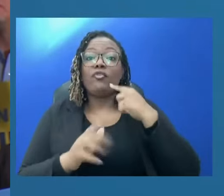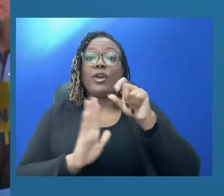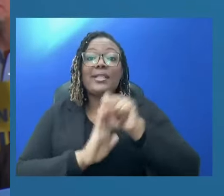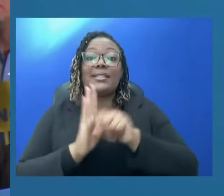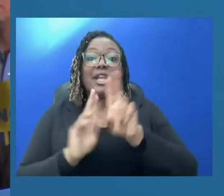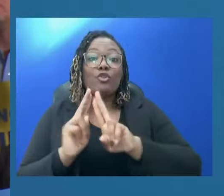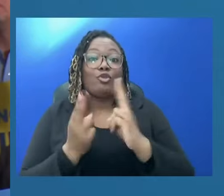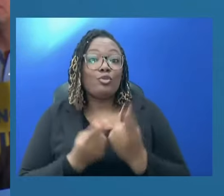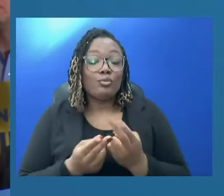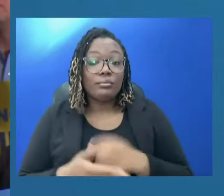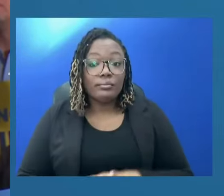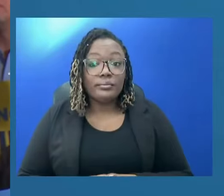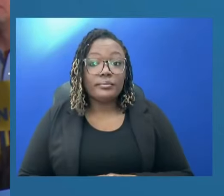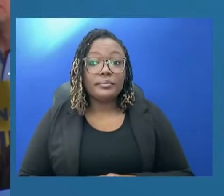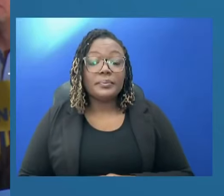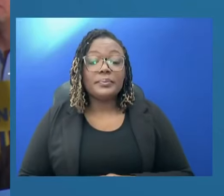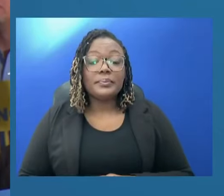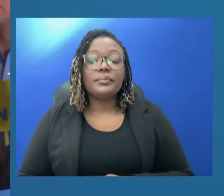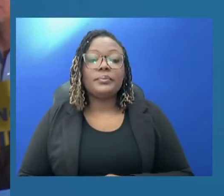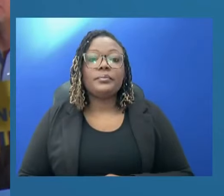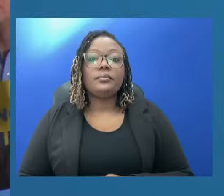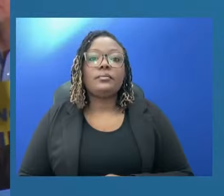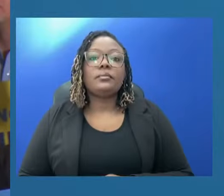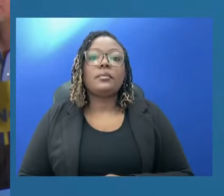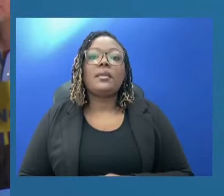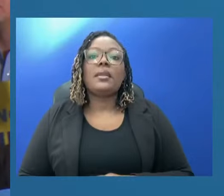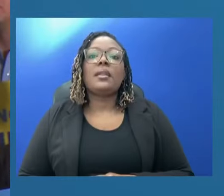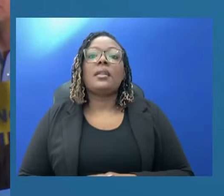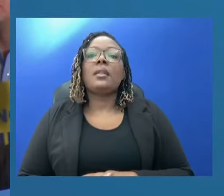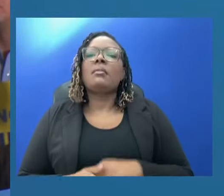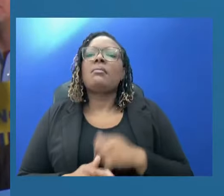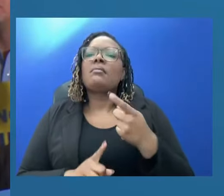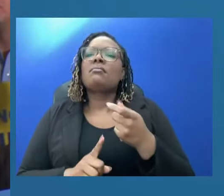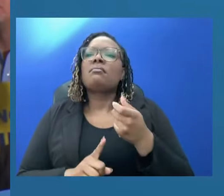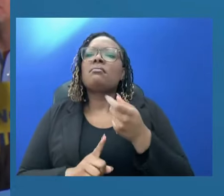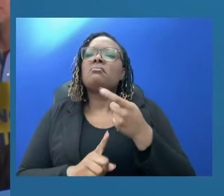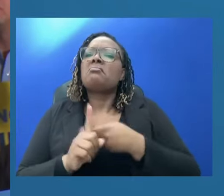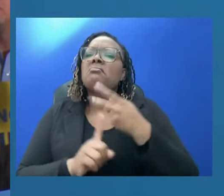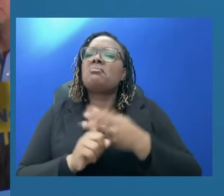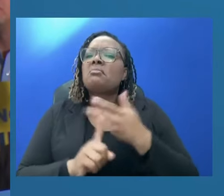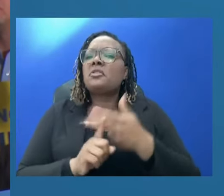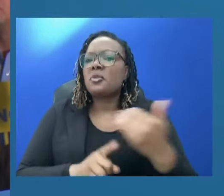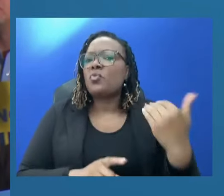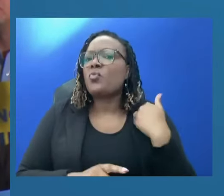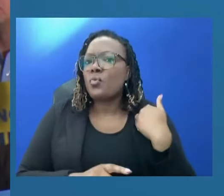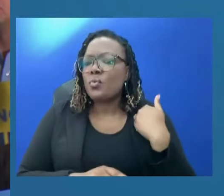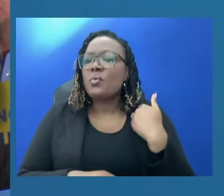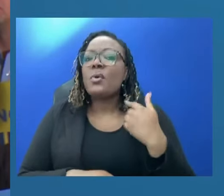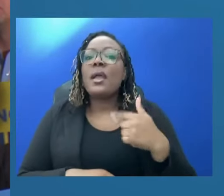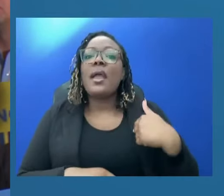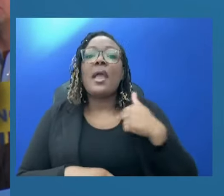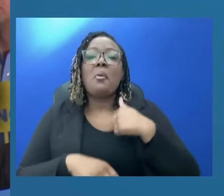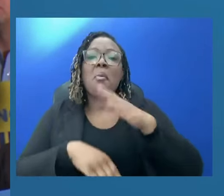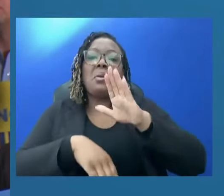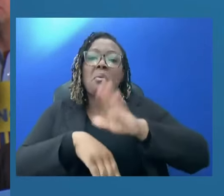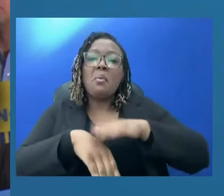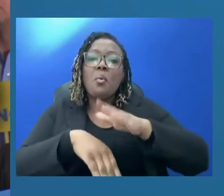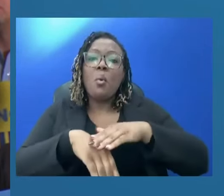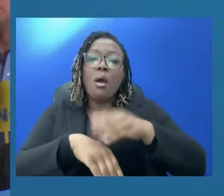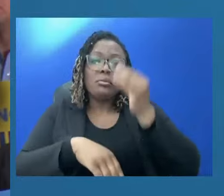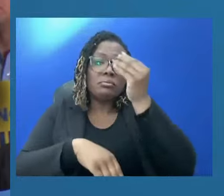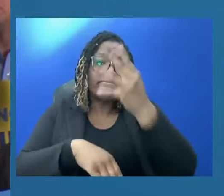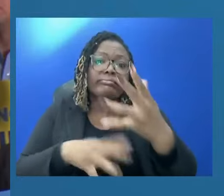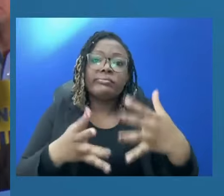Union a few months back. And we warned America